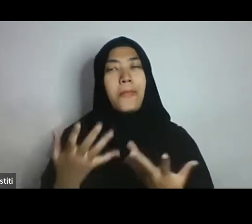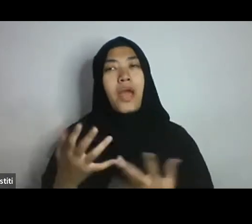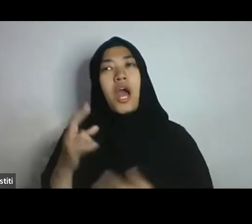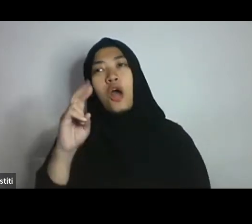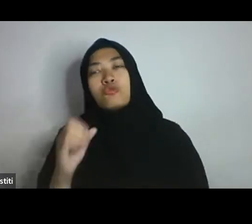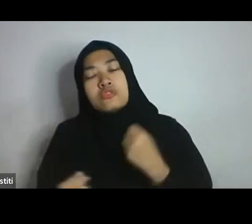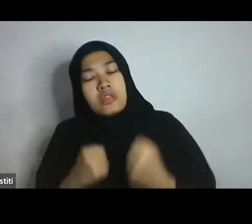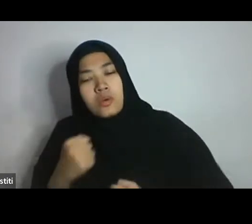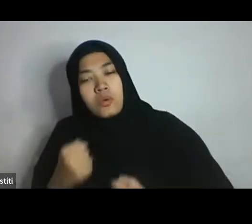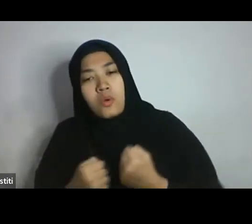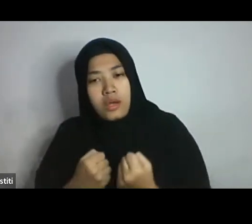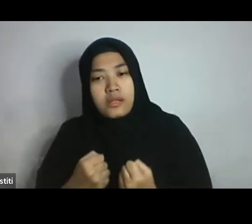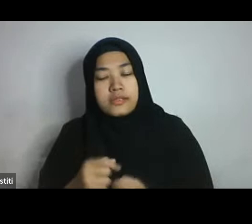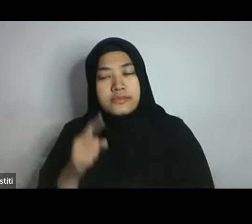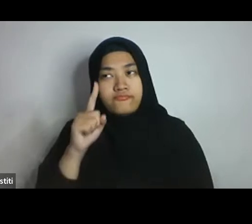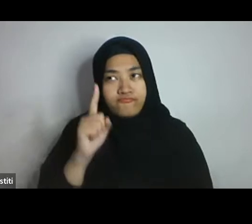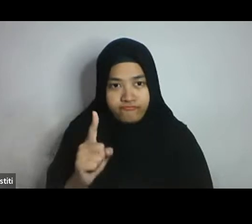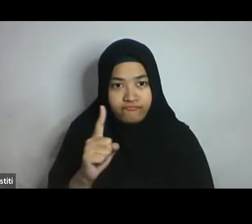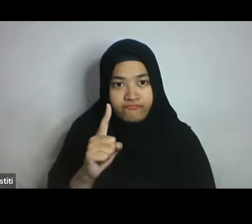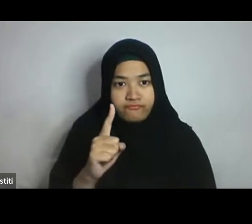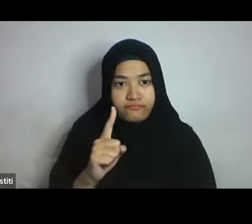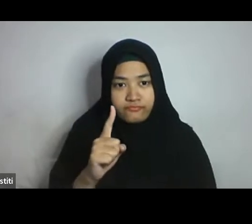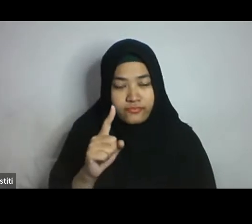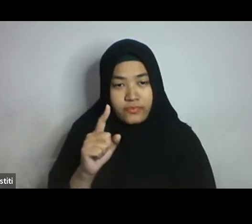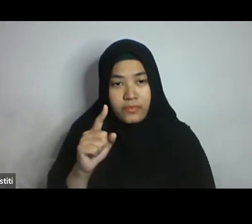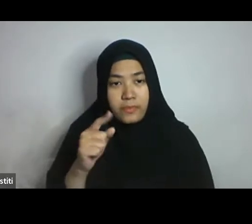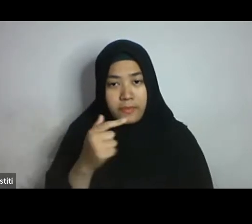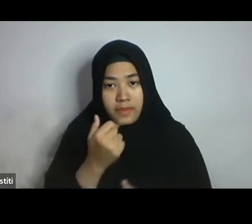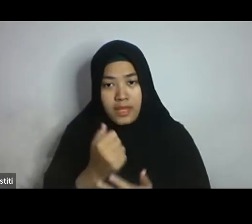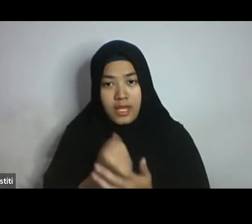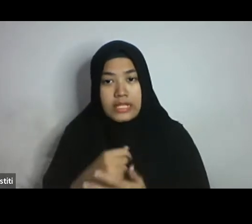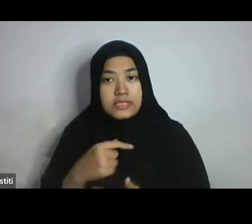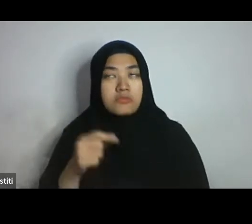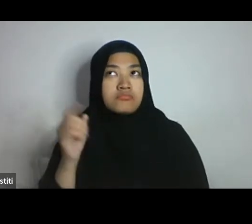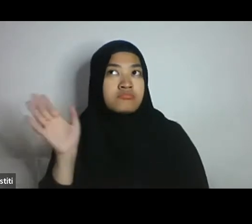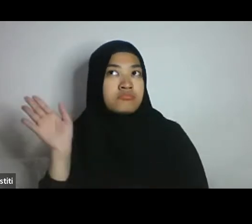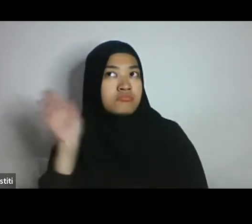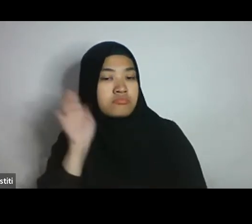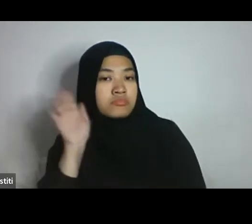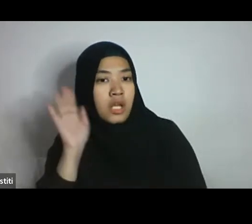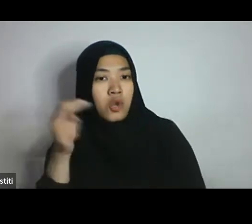thing that I hear too often in Indonesia is, what could the government do?